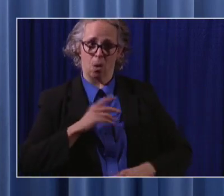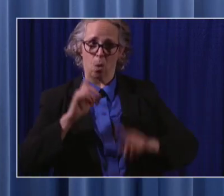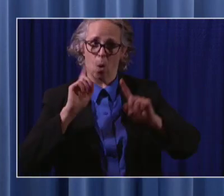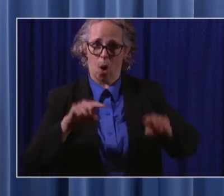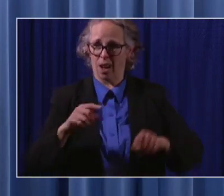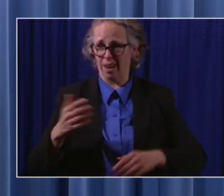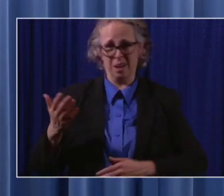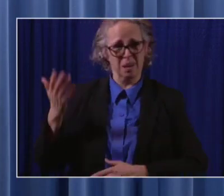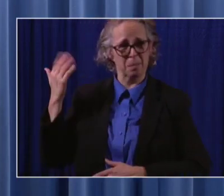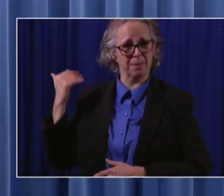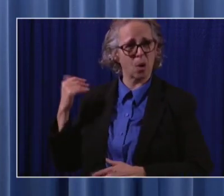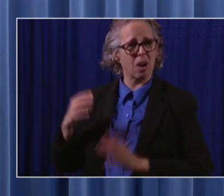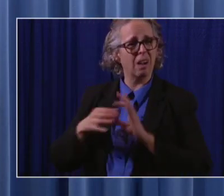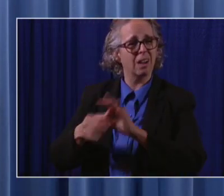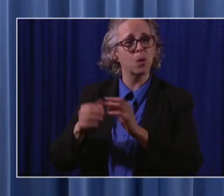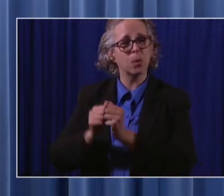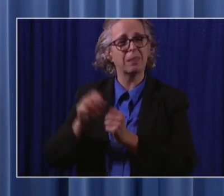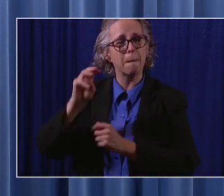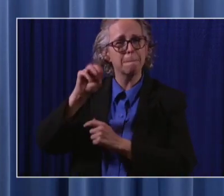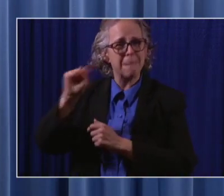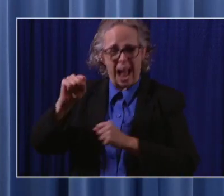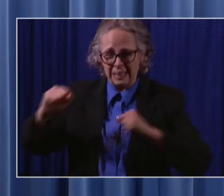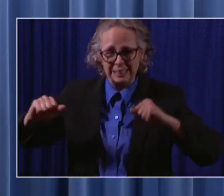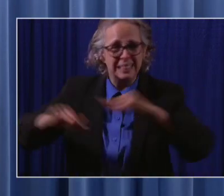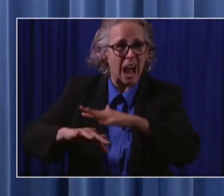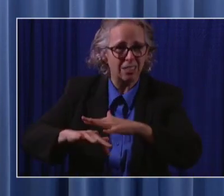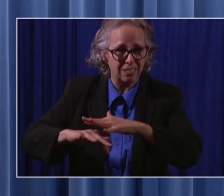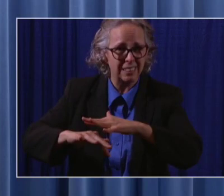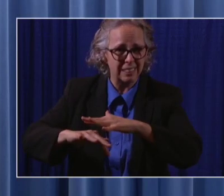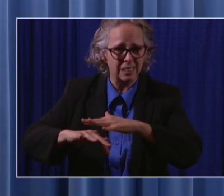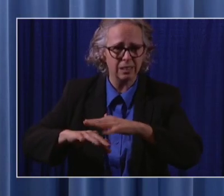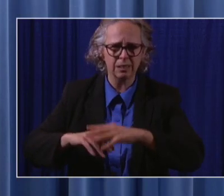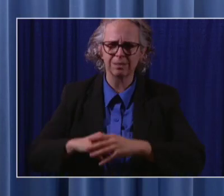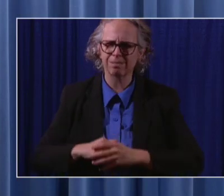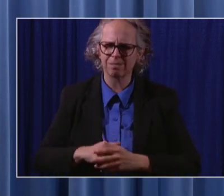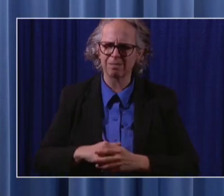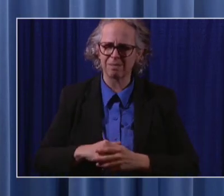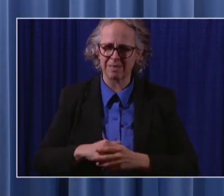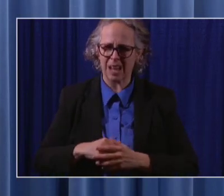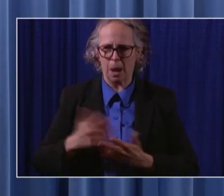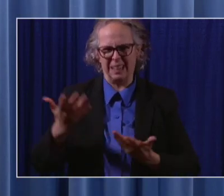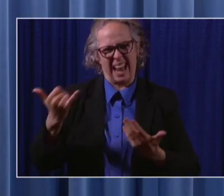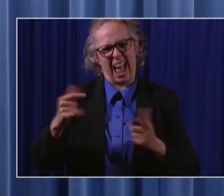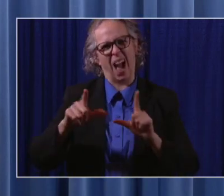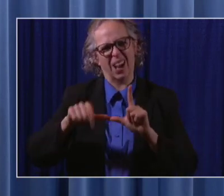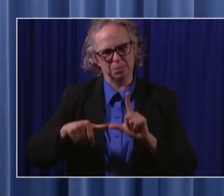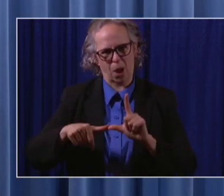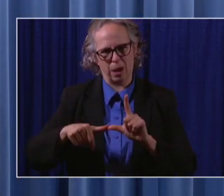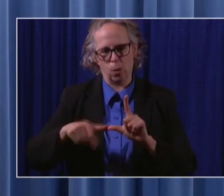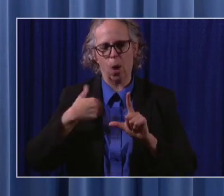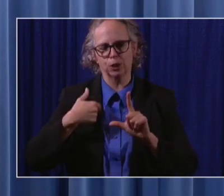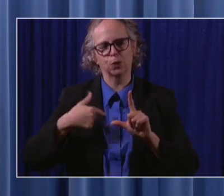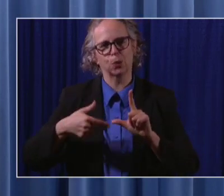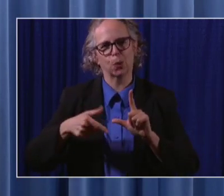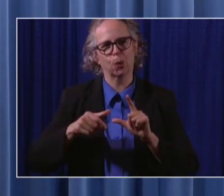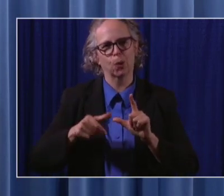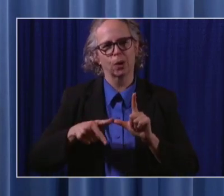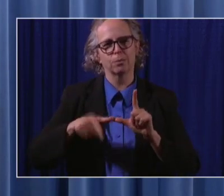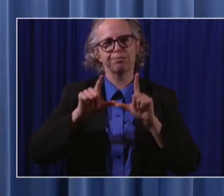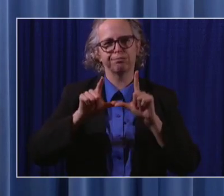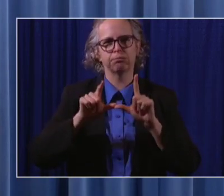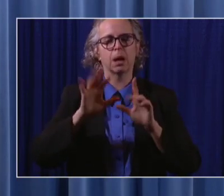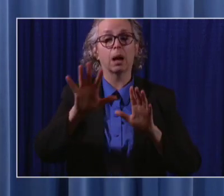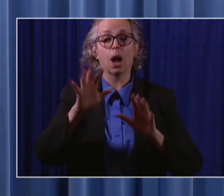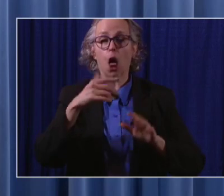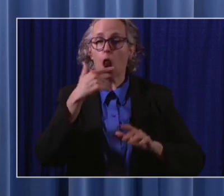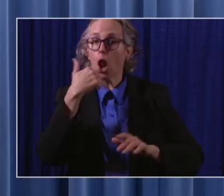mass gatherings. Our order from the beginning, from when we put these orders on, has been limiting mass